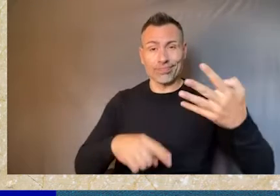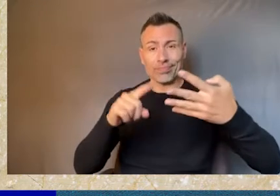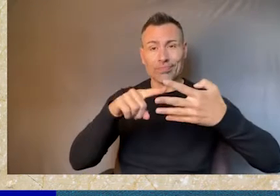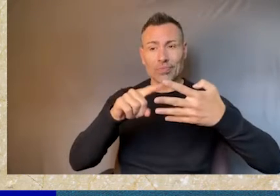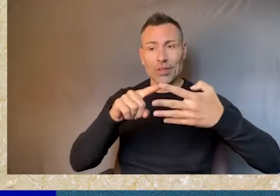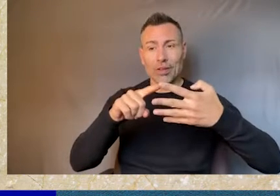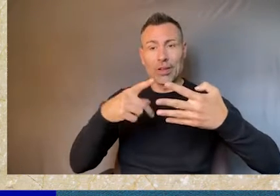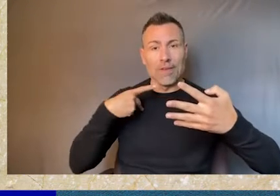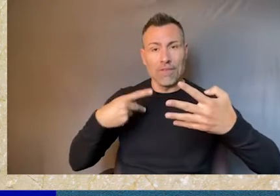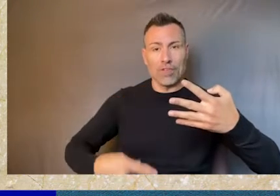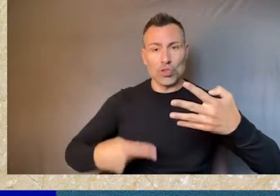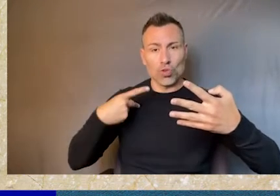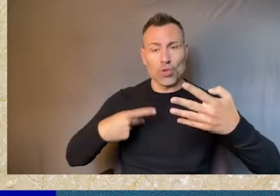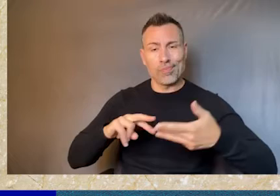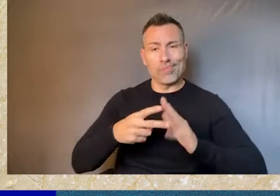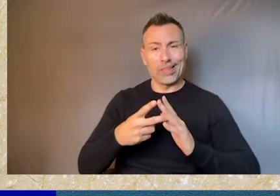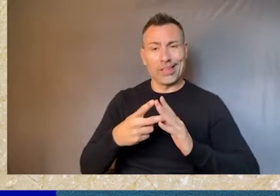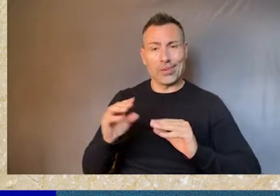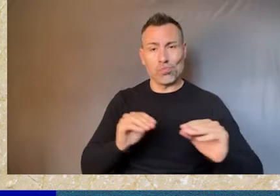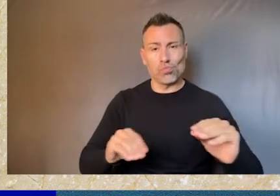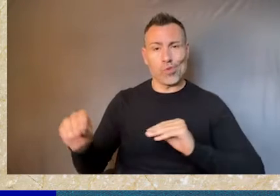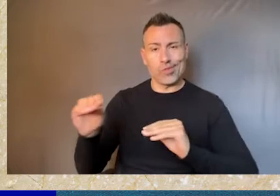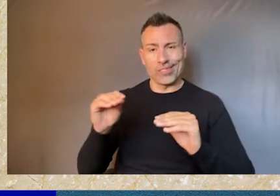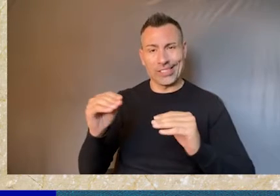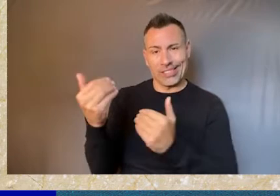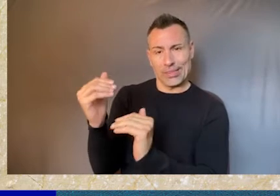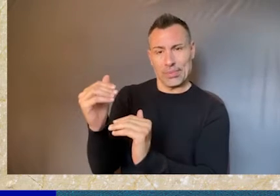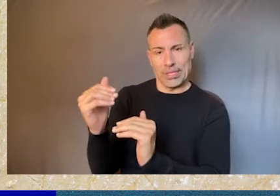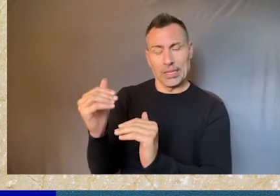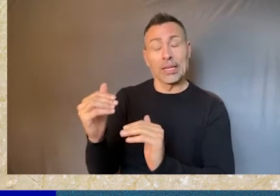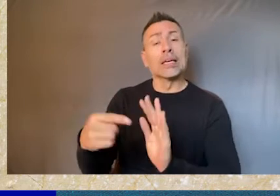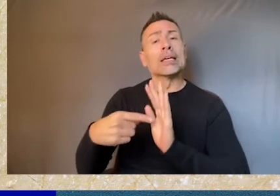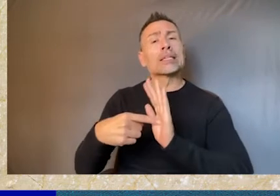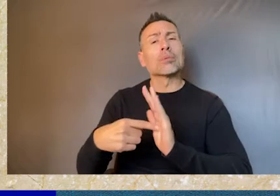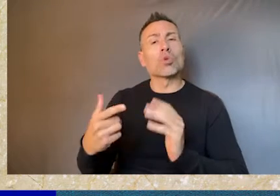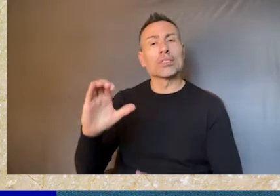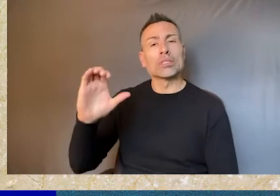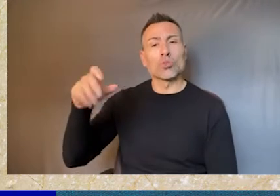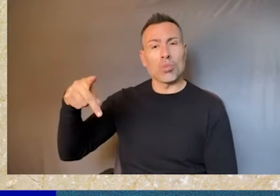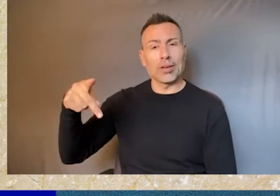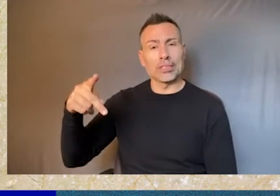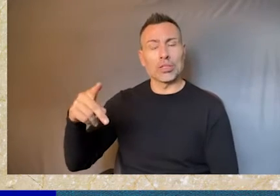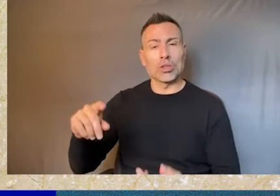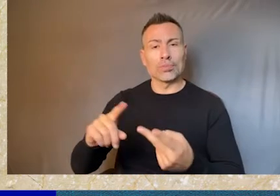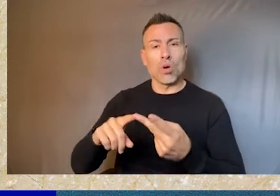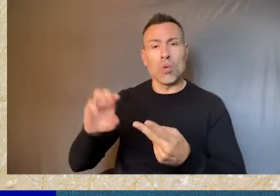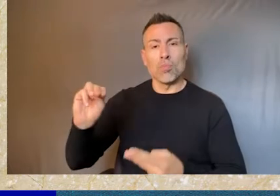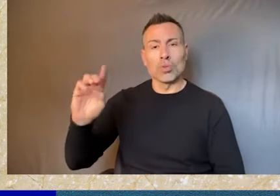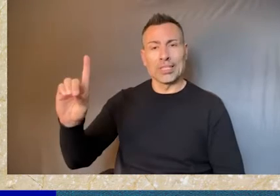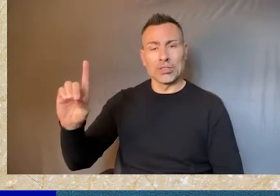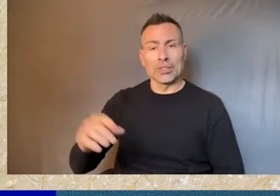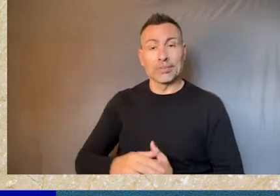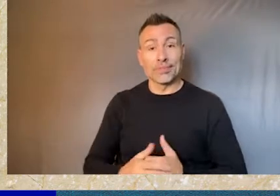restricts motion or agility, and some examples are cerebral palsy or muscular dystrophy. There's also